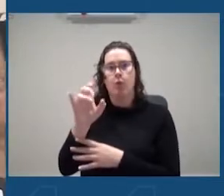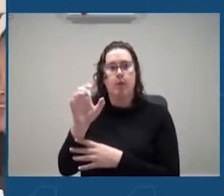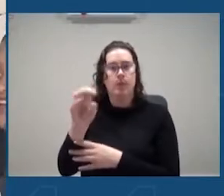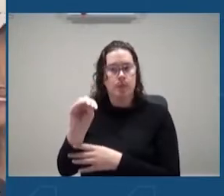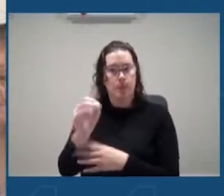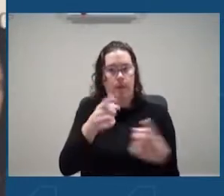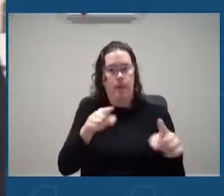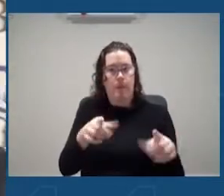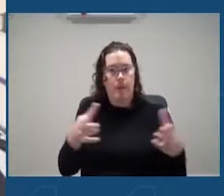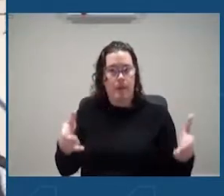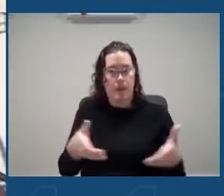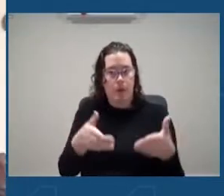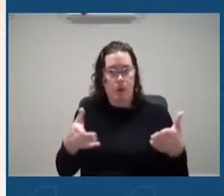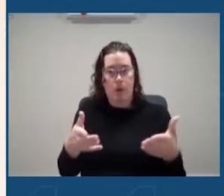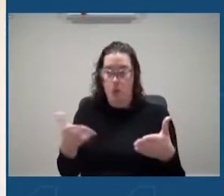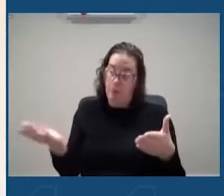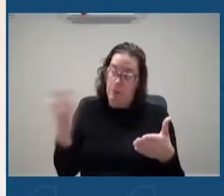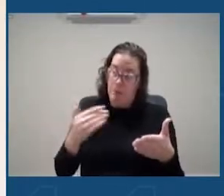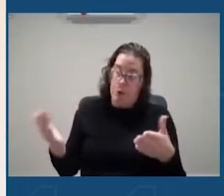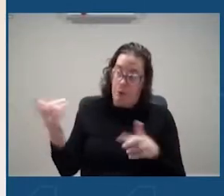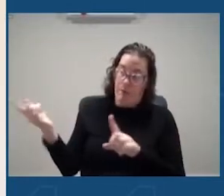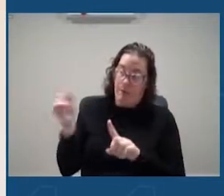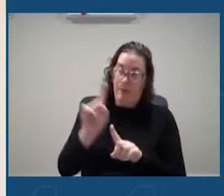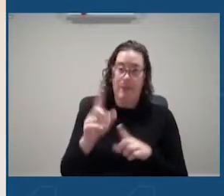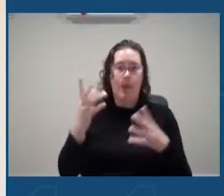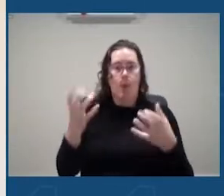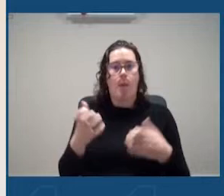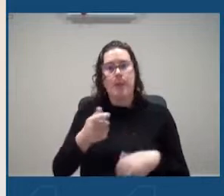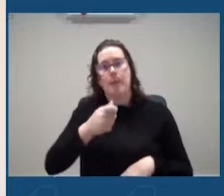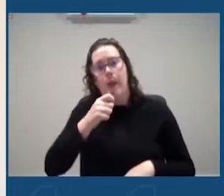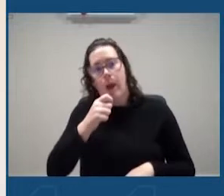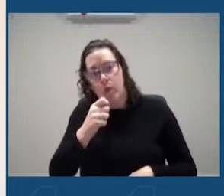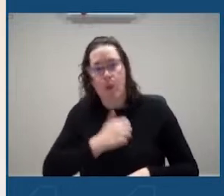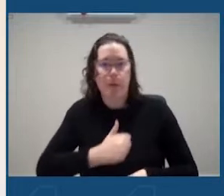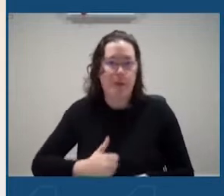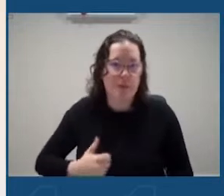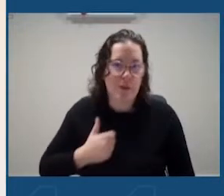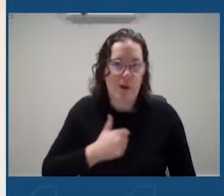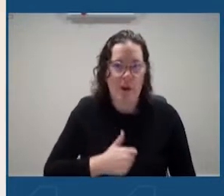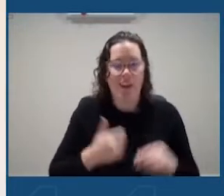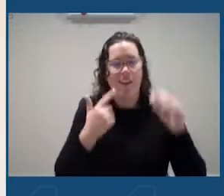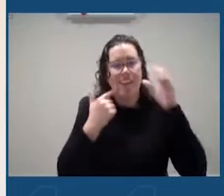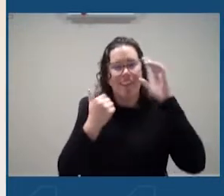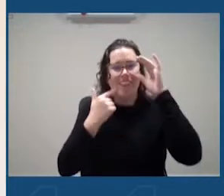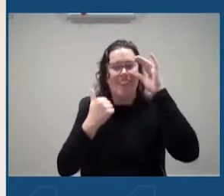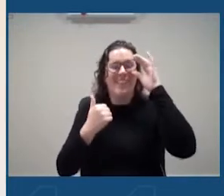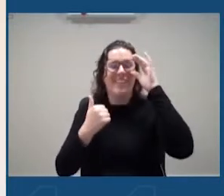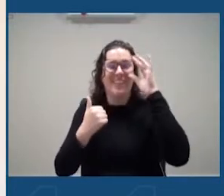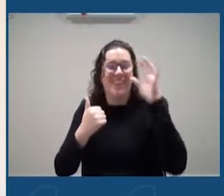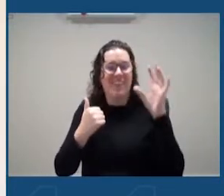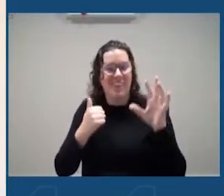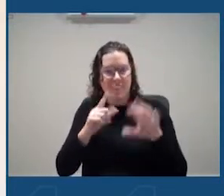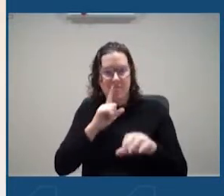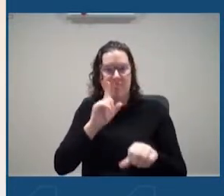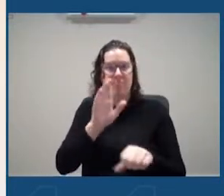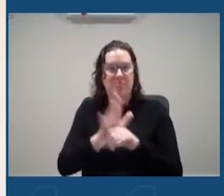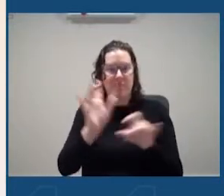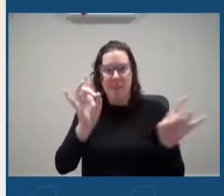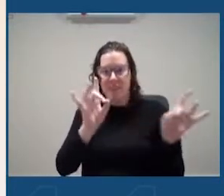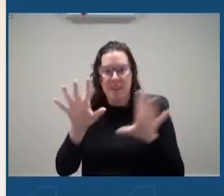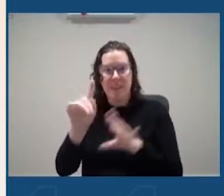Oh. Yeah. They want me at the microphones, I apologize. An act of terrorism that was carried